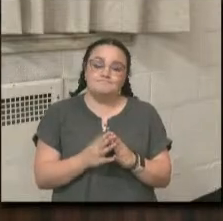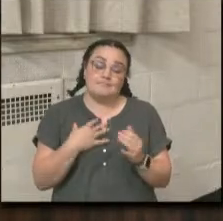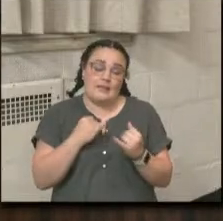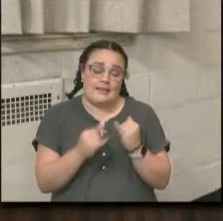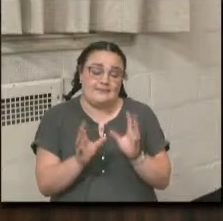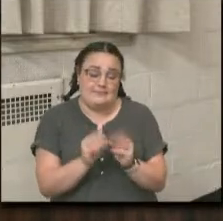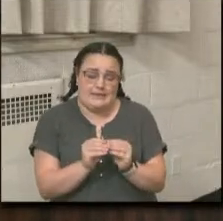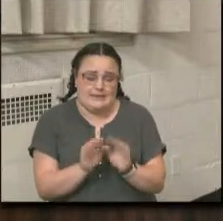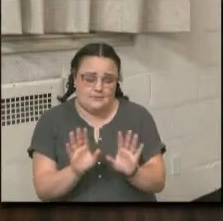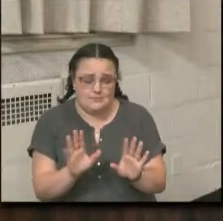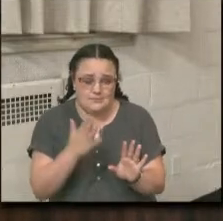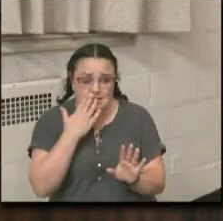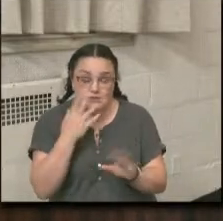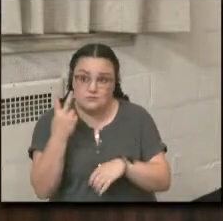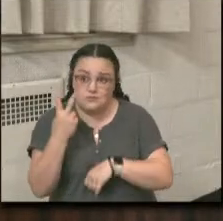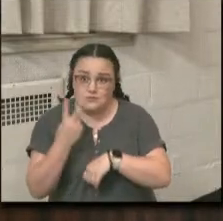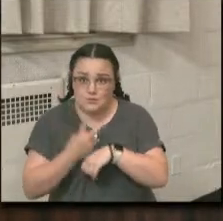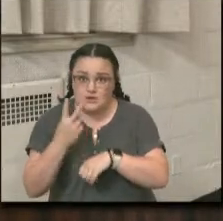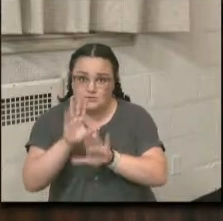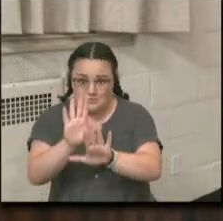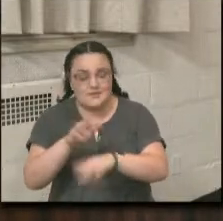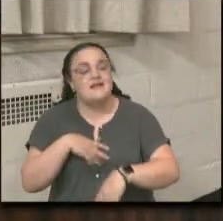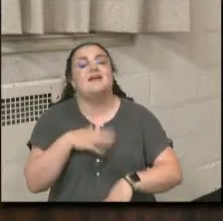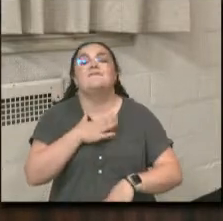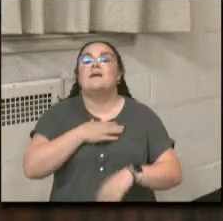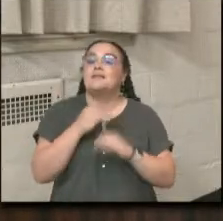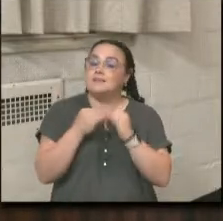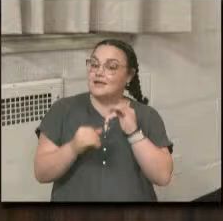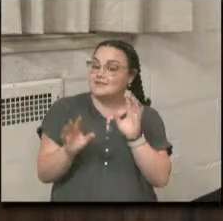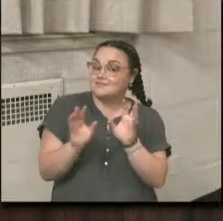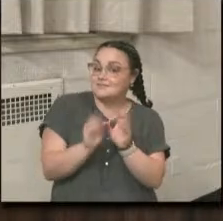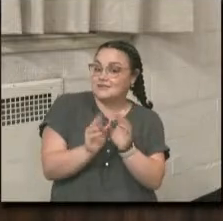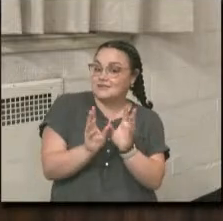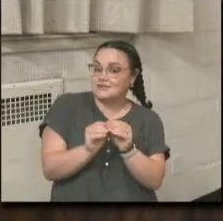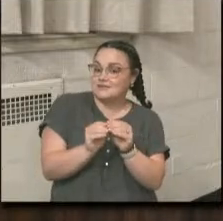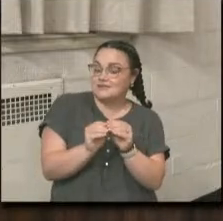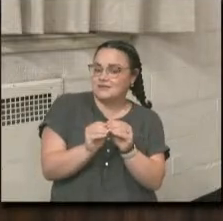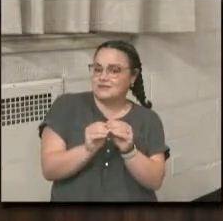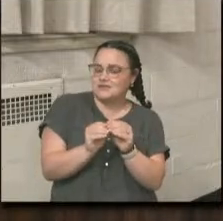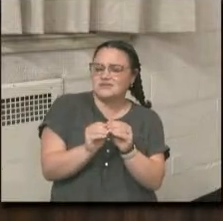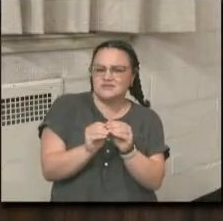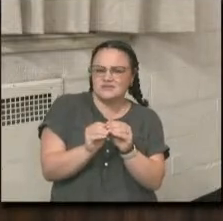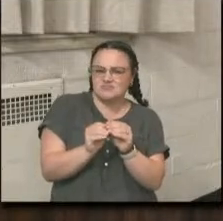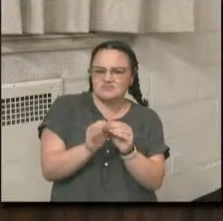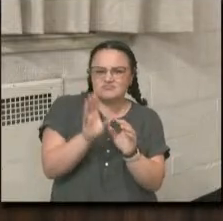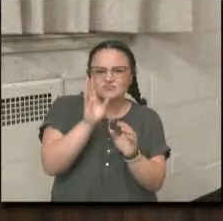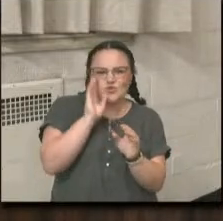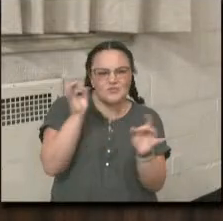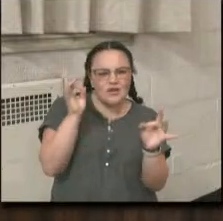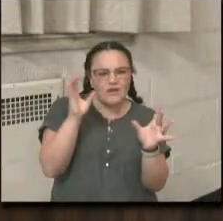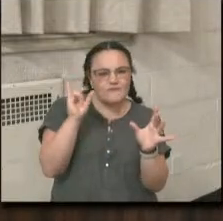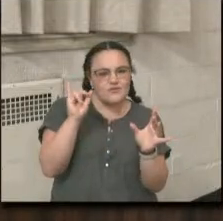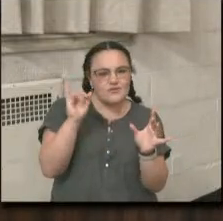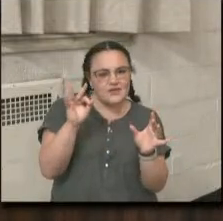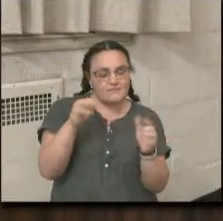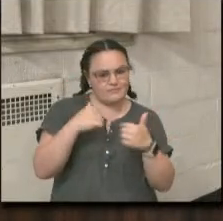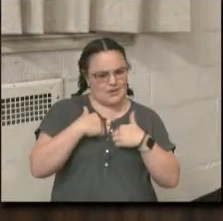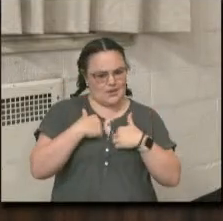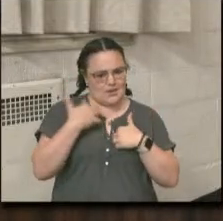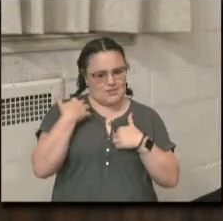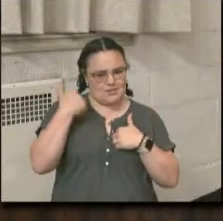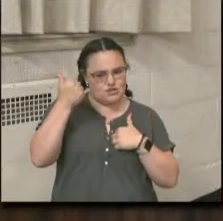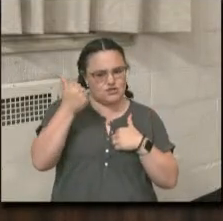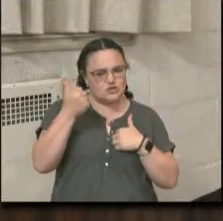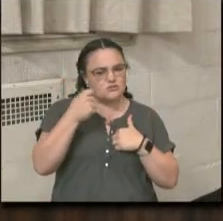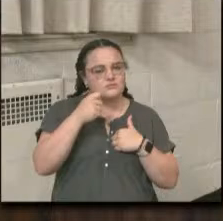meeting, thank you, I have 2 more days. Okay, since this is my last meeting, I would be remiss if I, as chair of this board, did not say